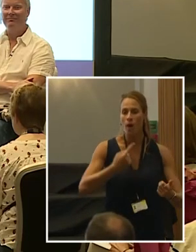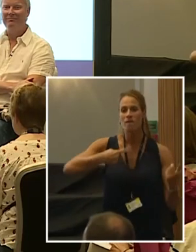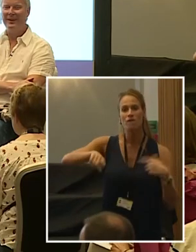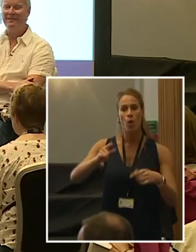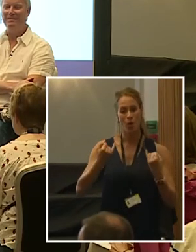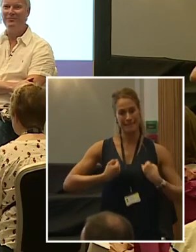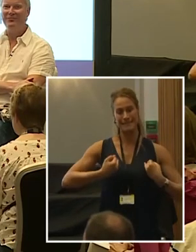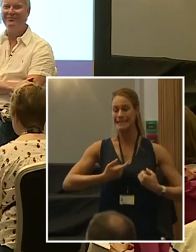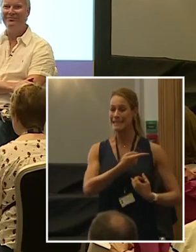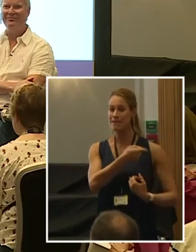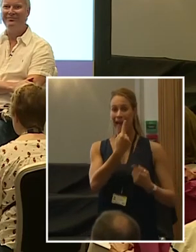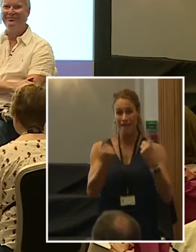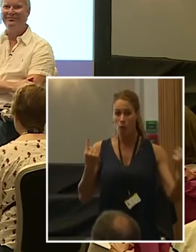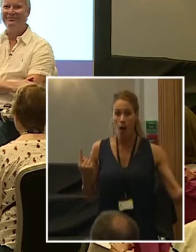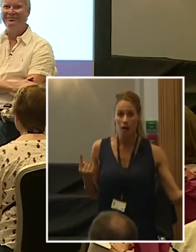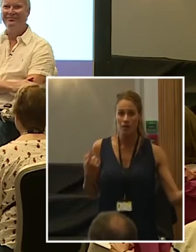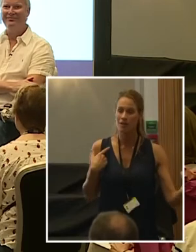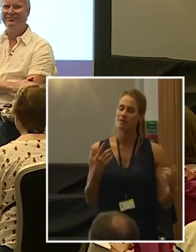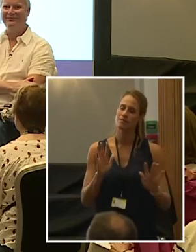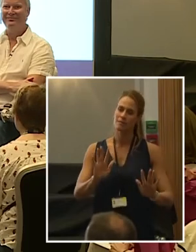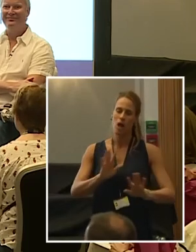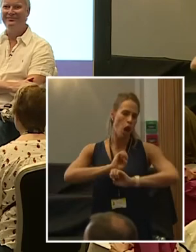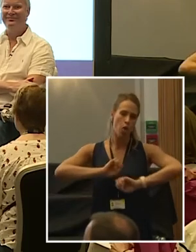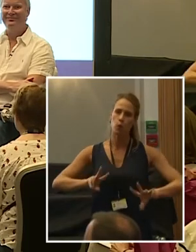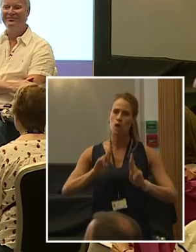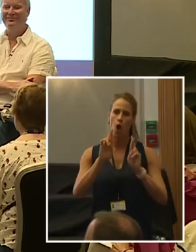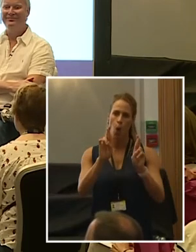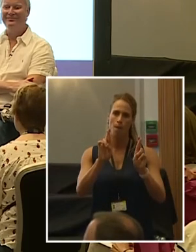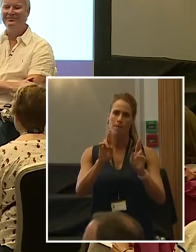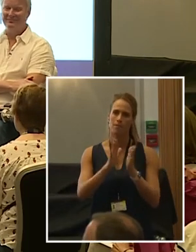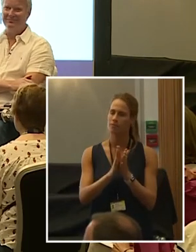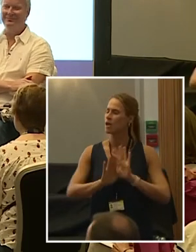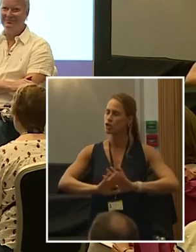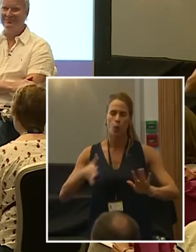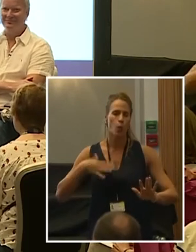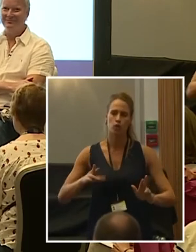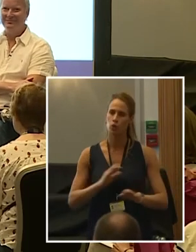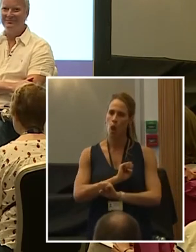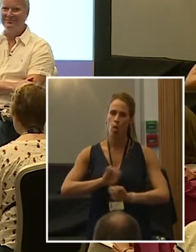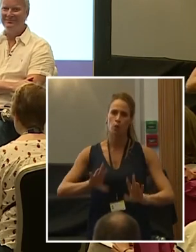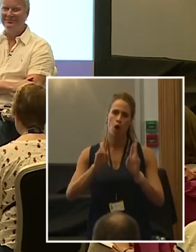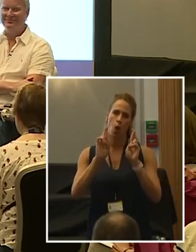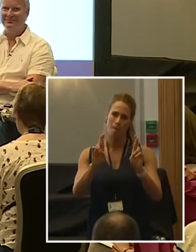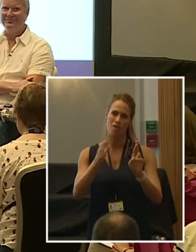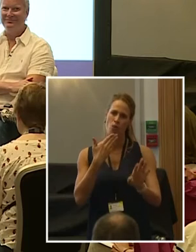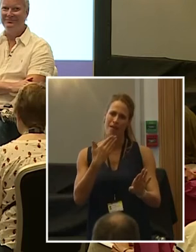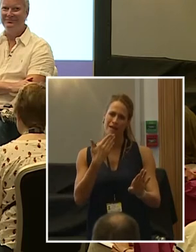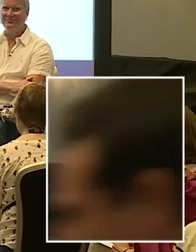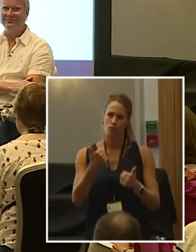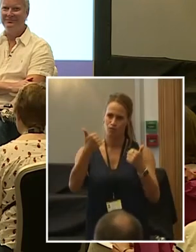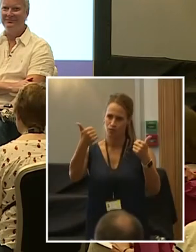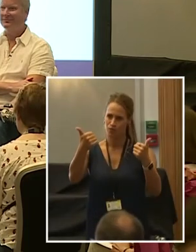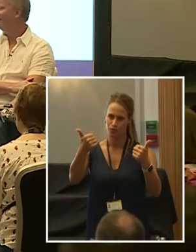it. And yeah, not to lose hope. I mean, that's one thing I don't want to lose, is hope. Mm-hmm. Thank you.